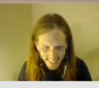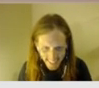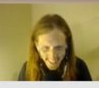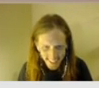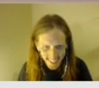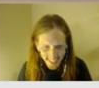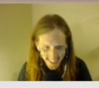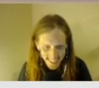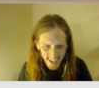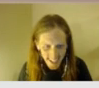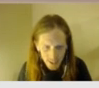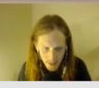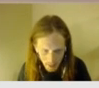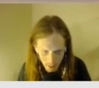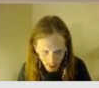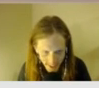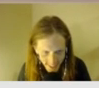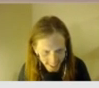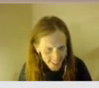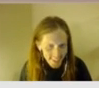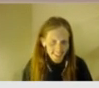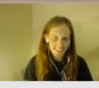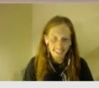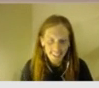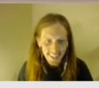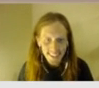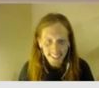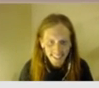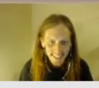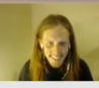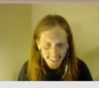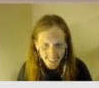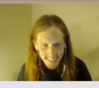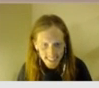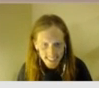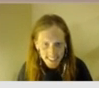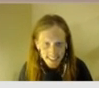rise to that level. But that's why I brought you on here. There's another